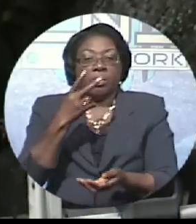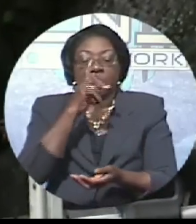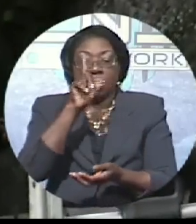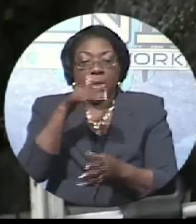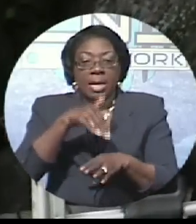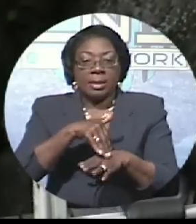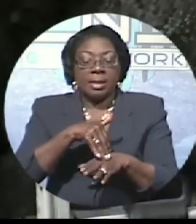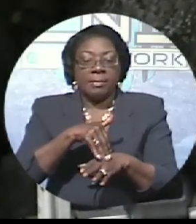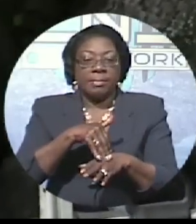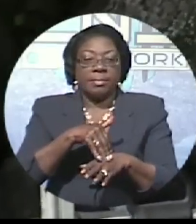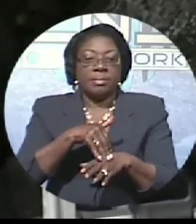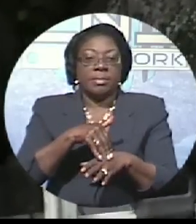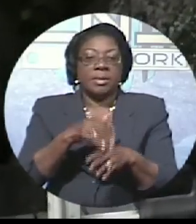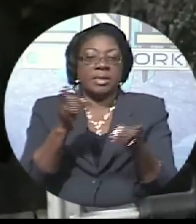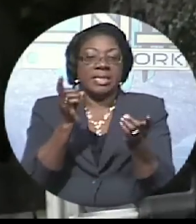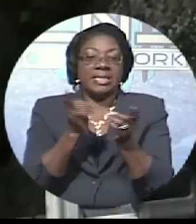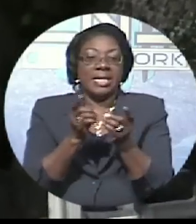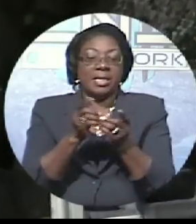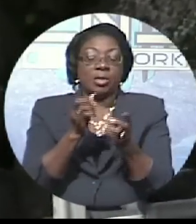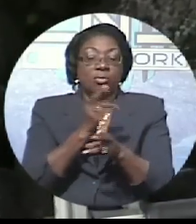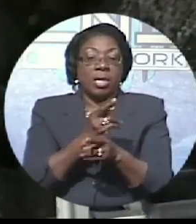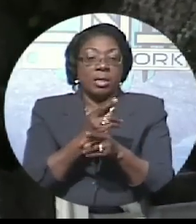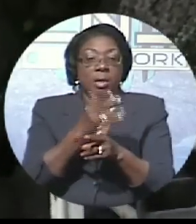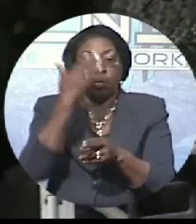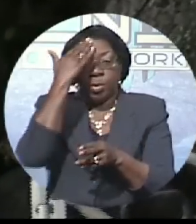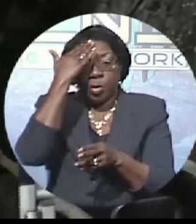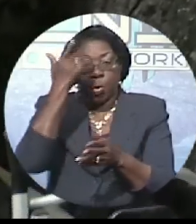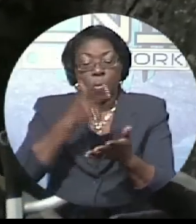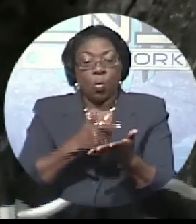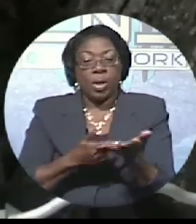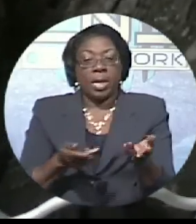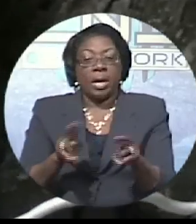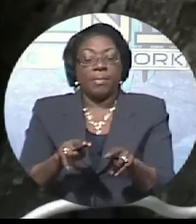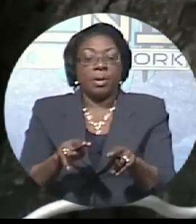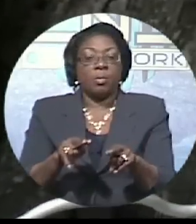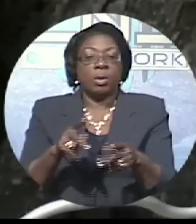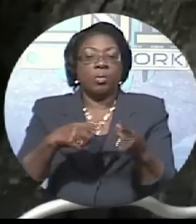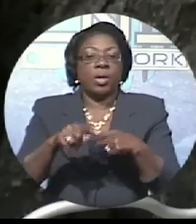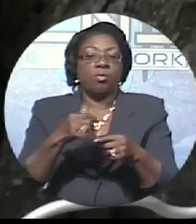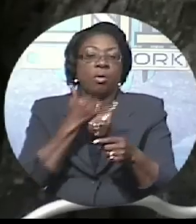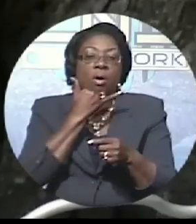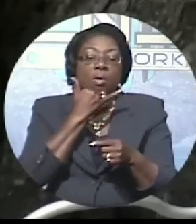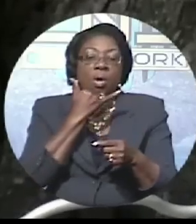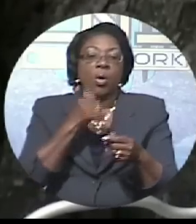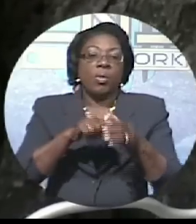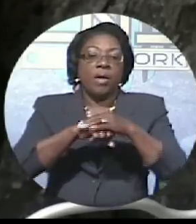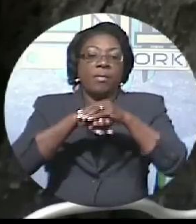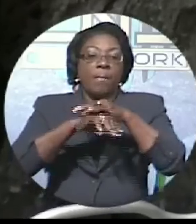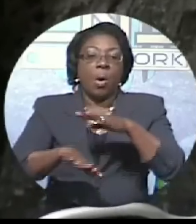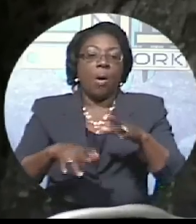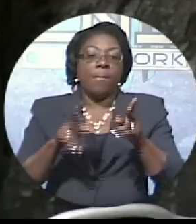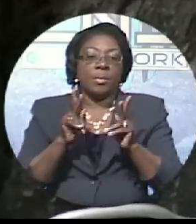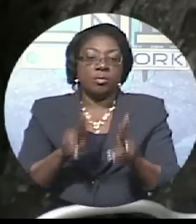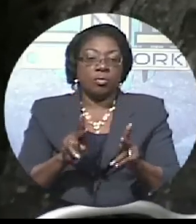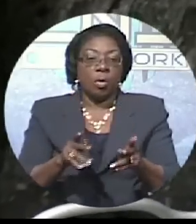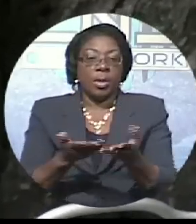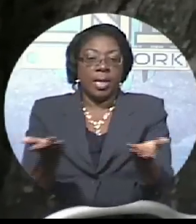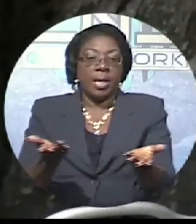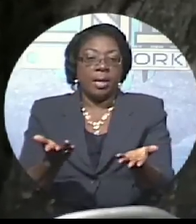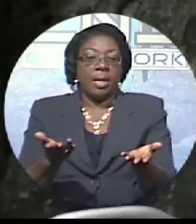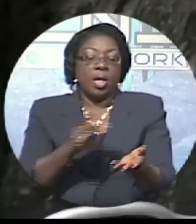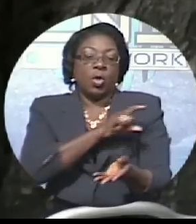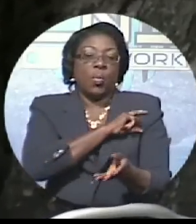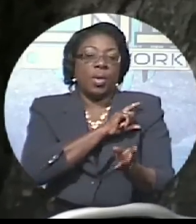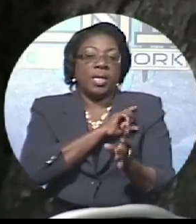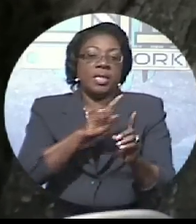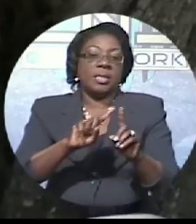date. We don't know what goes wrong, and we have all the authorities here. We have the bomb squad. We have the different police departments